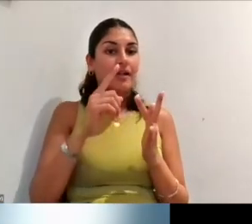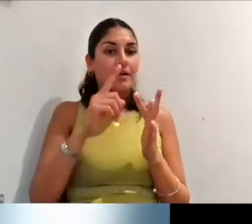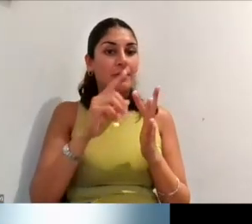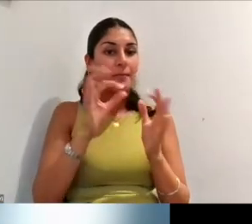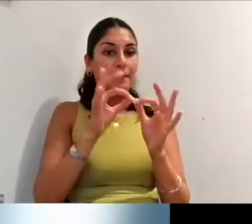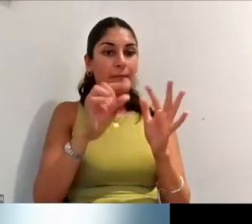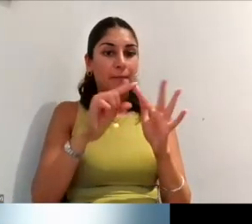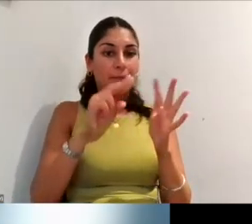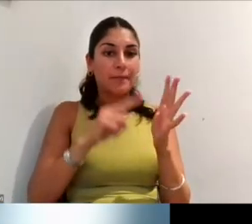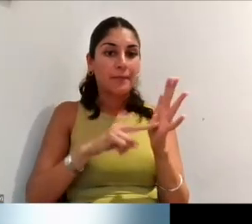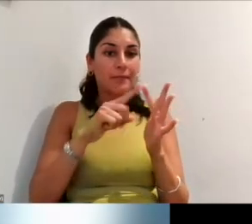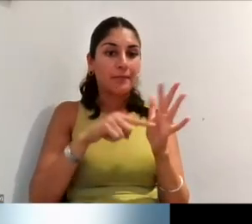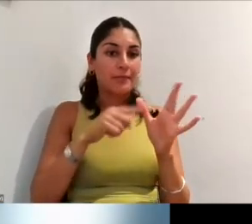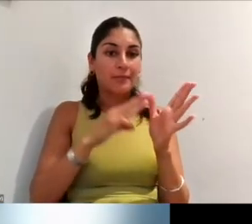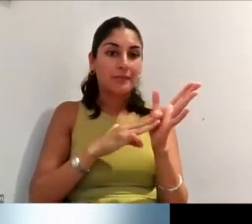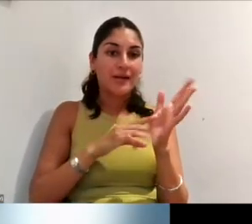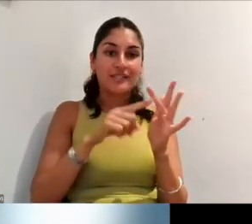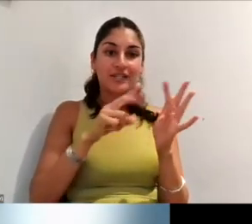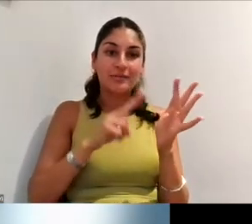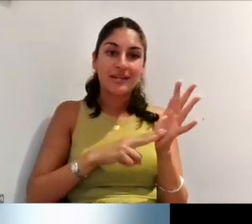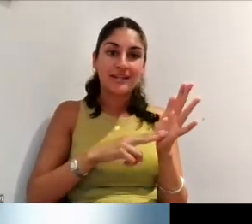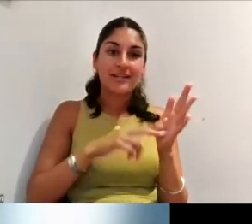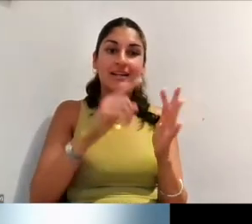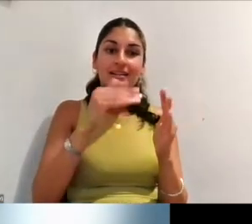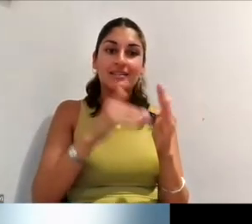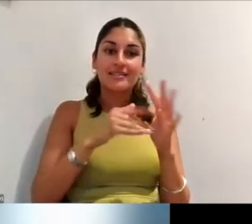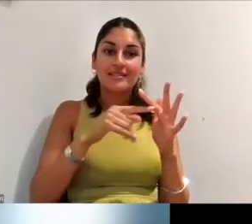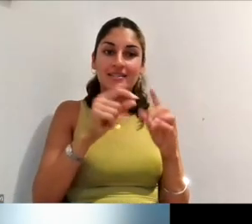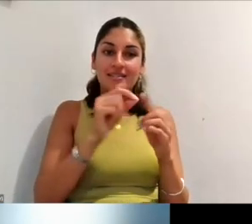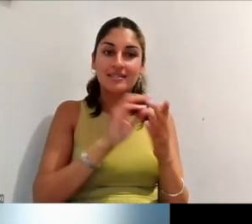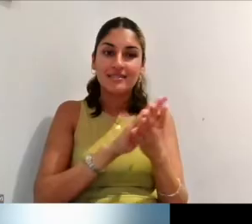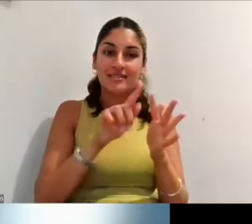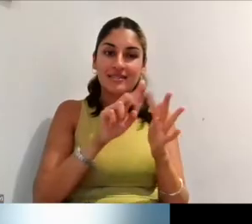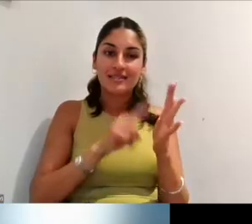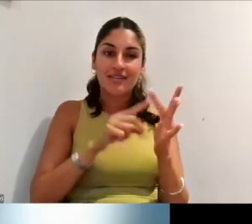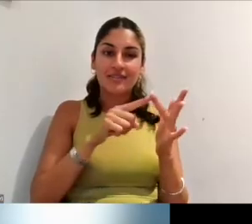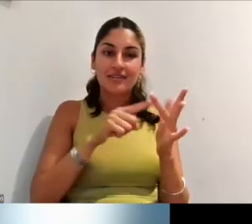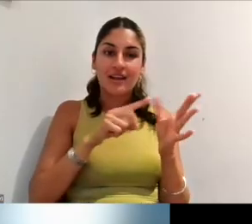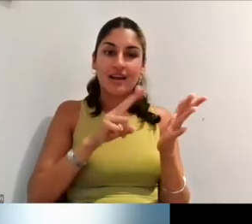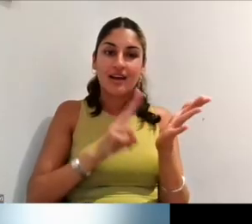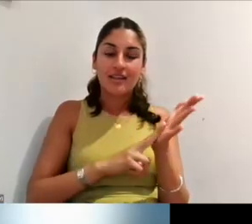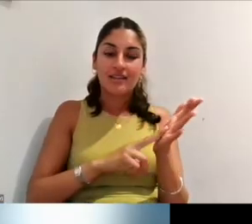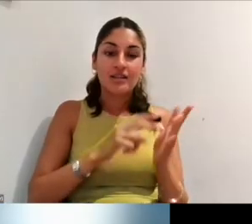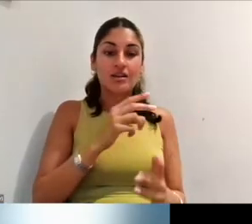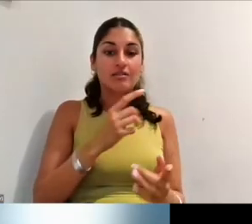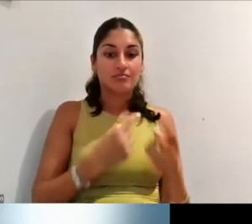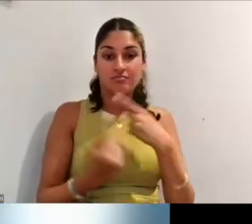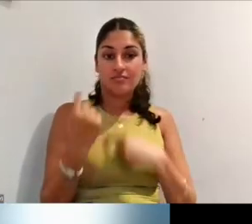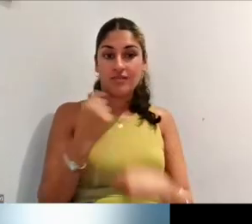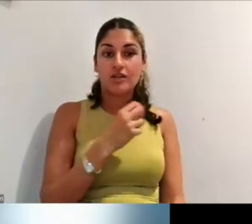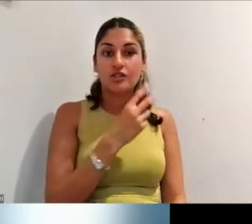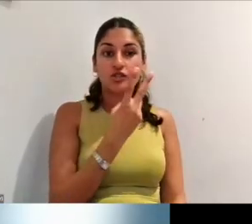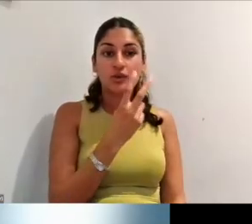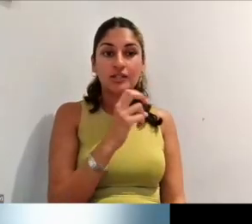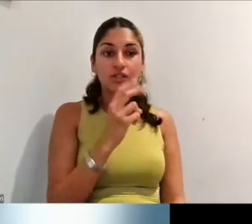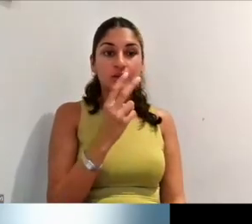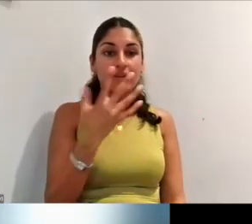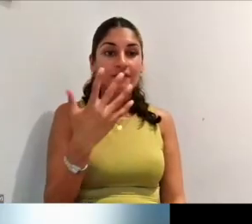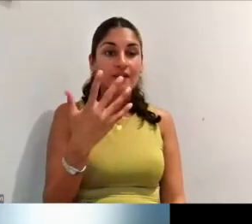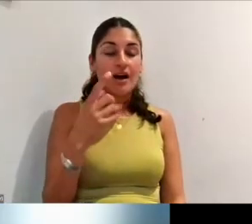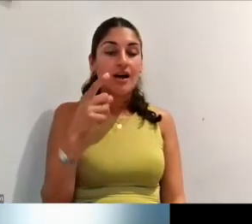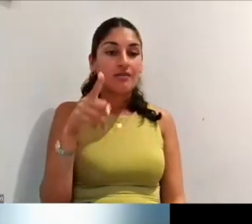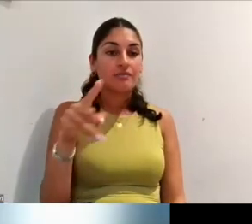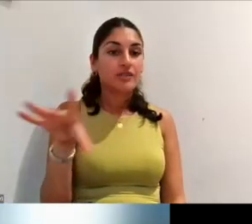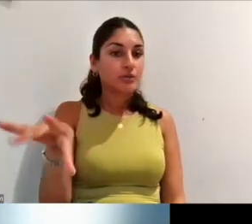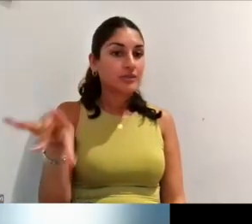And almost recently, in February 2025, she was selected as Rebecca Swift Foundation